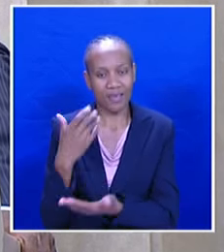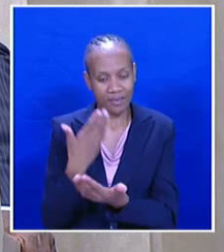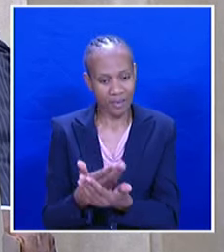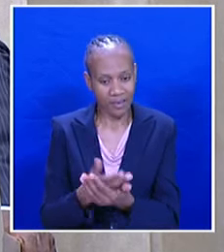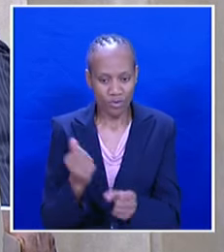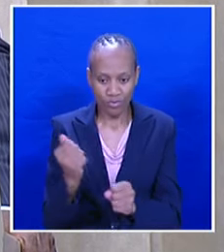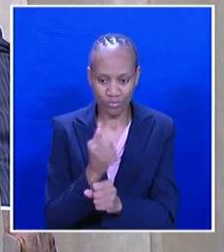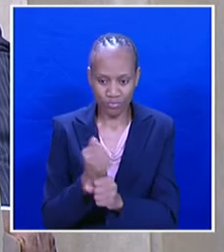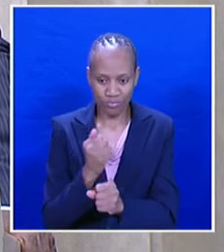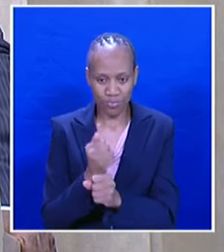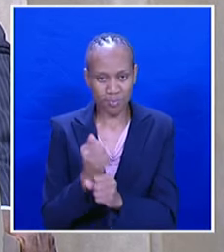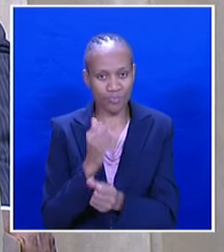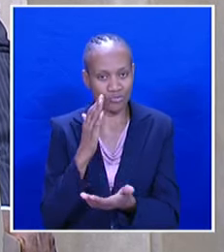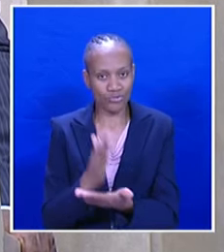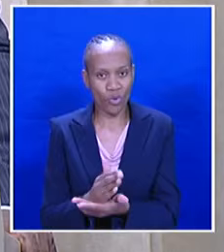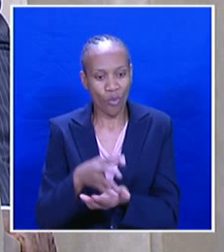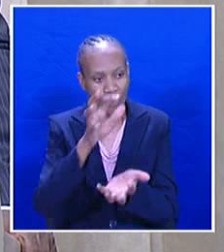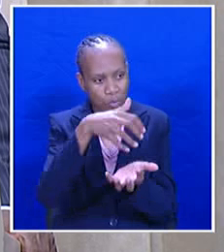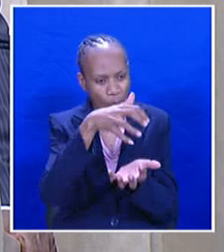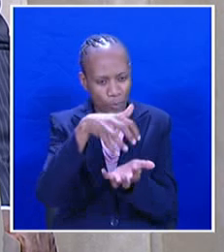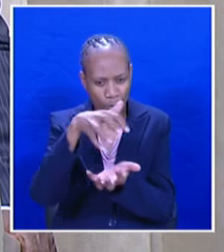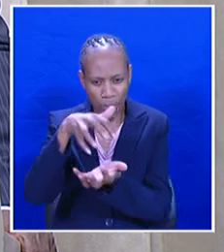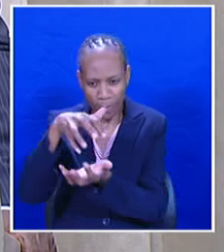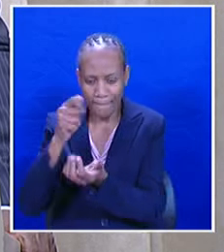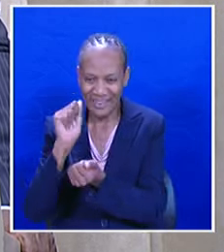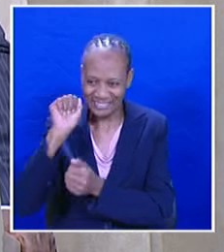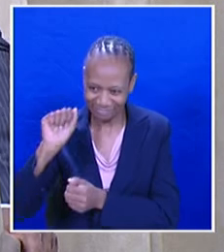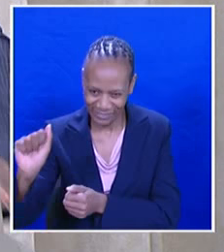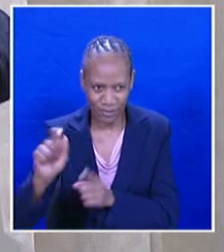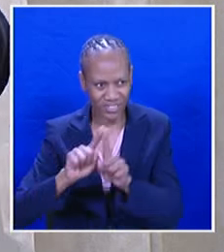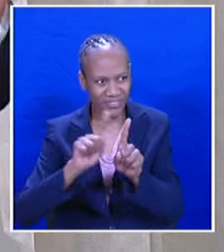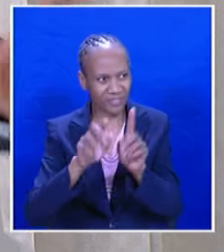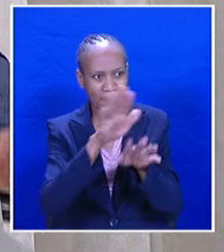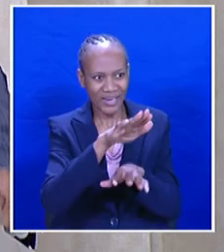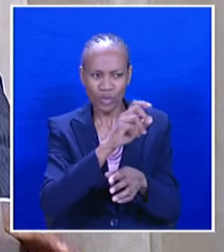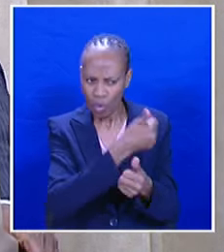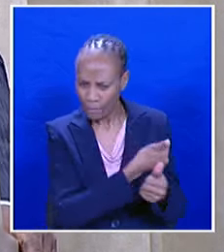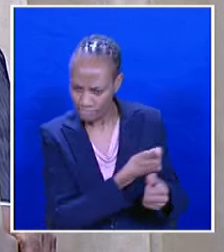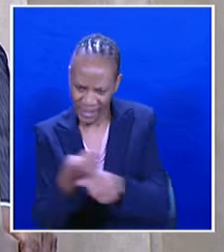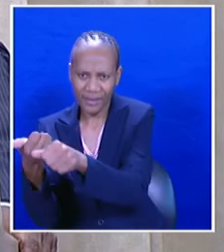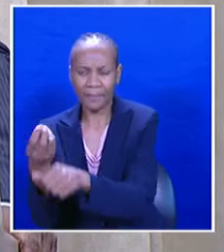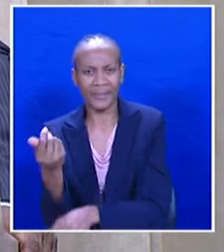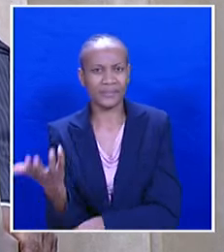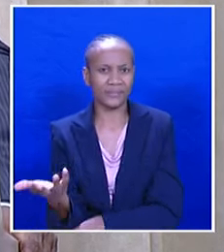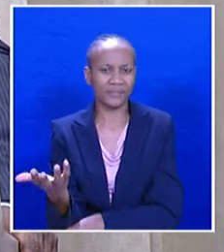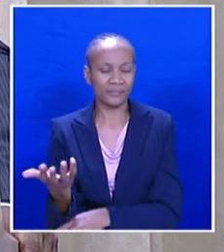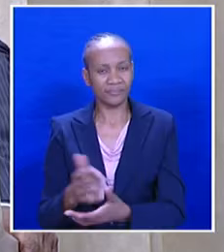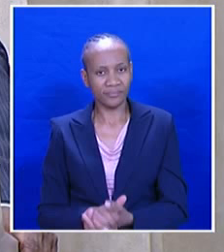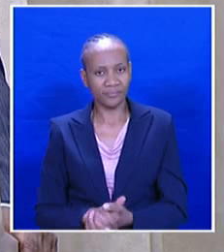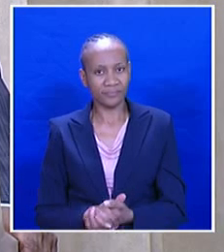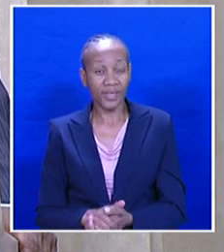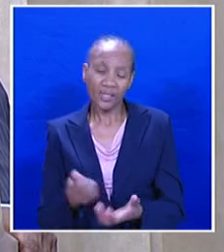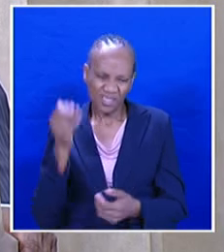collect monies that are owed to it. And there are quite a number of reasons why these monies are owed and are